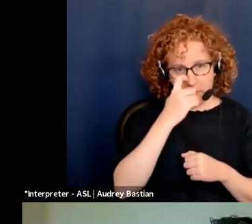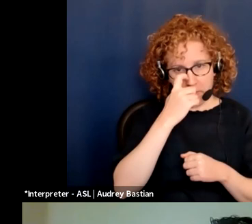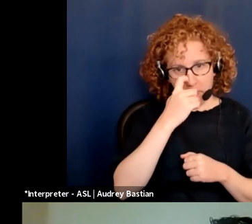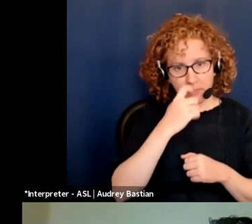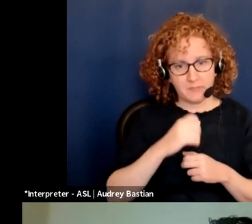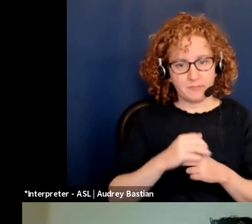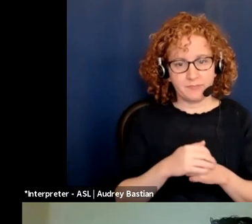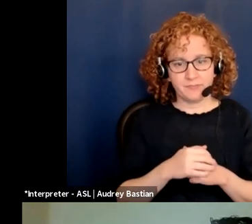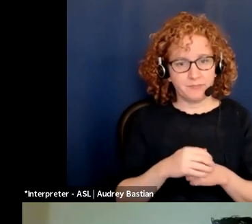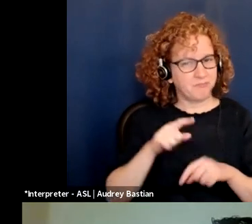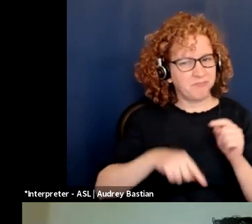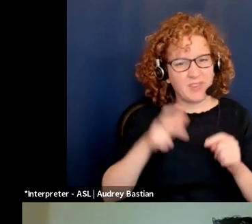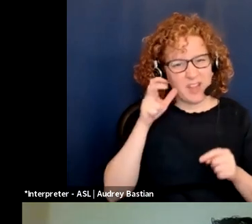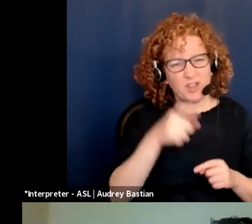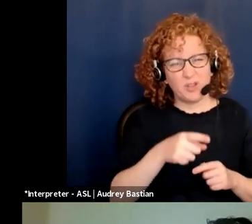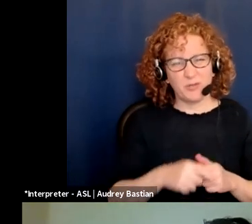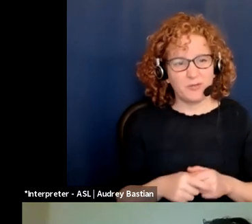No, I can't hear you either.